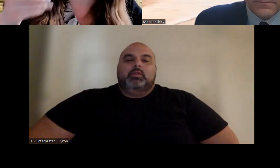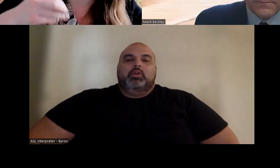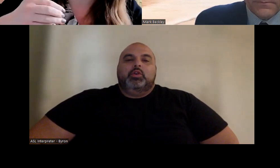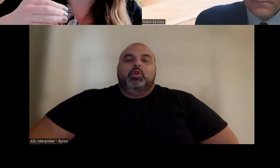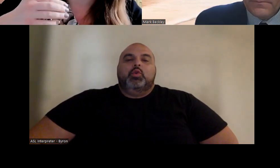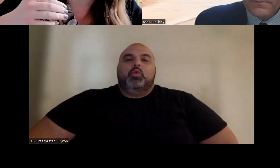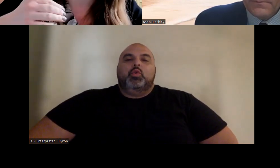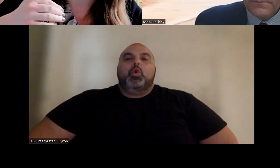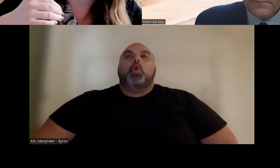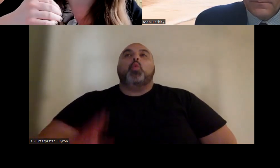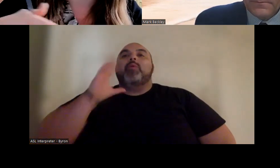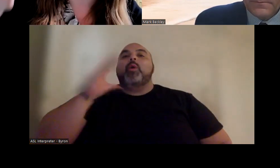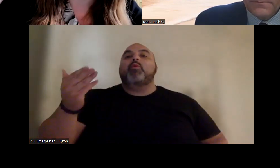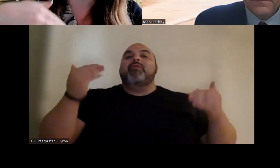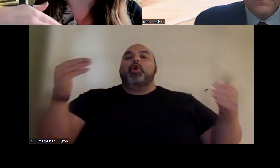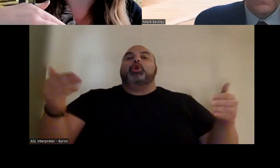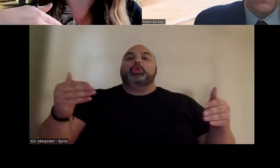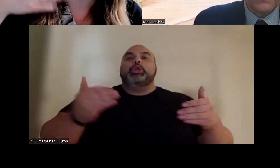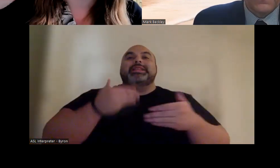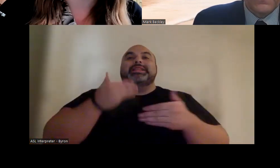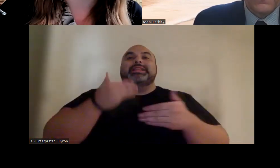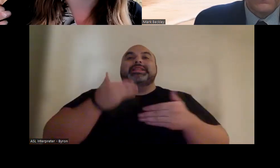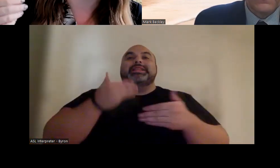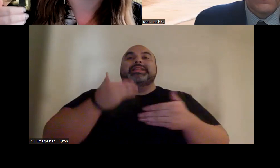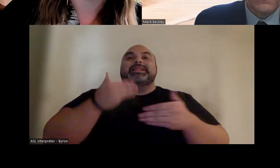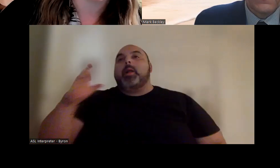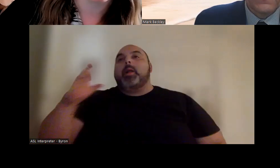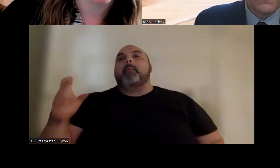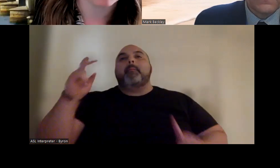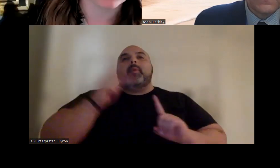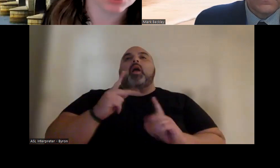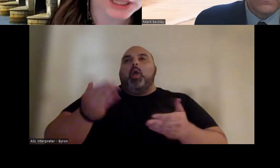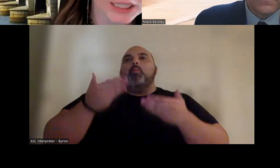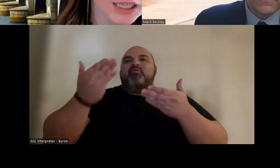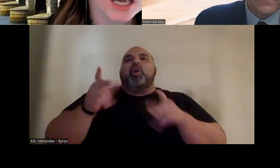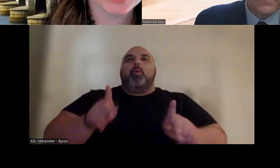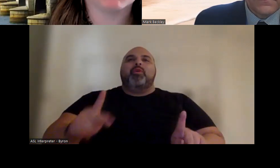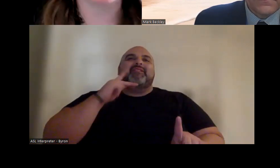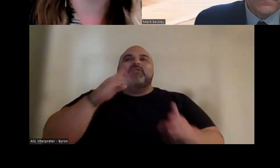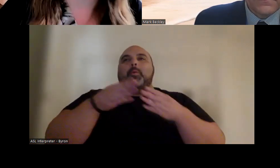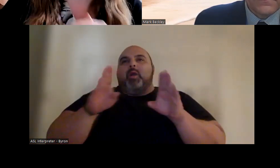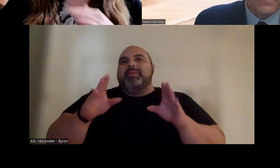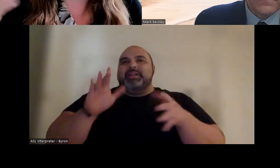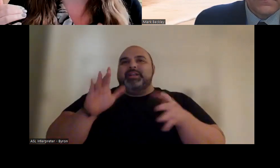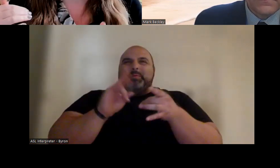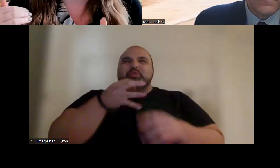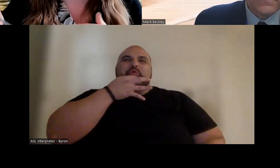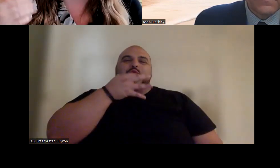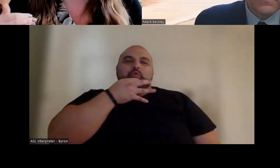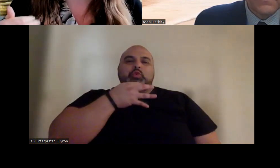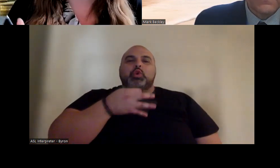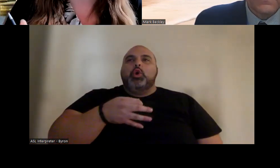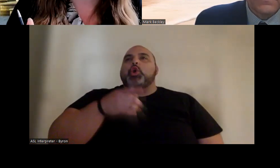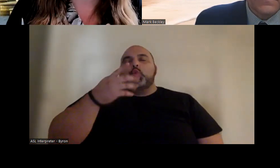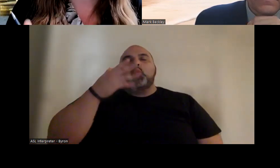move on to the next topic for a moment, but we will come back and provide opportunity for public comment shortly. And you are, of course,